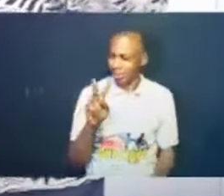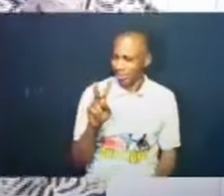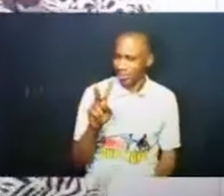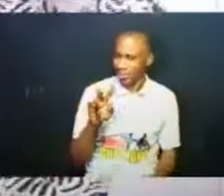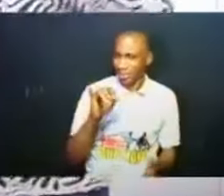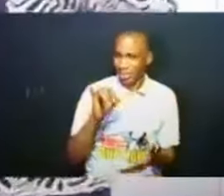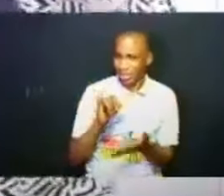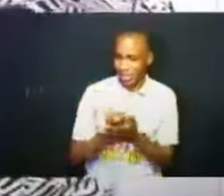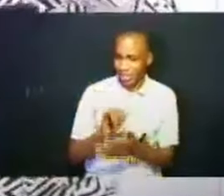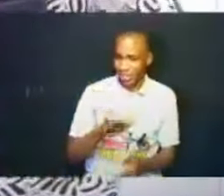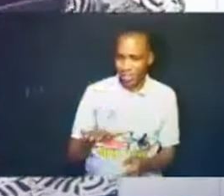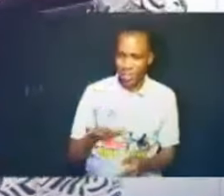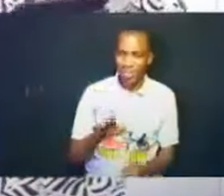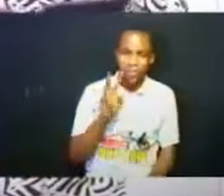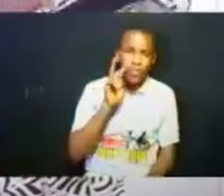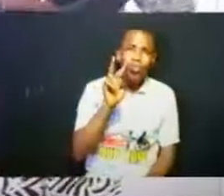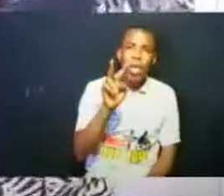needed.